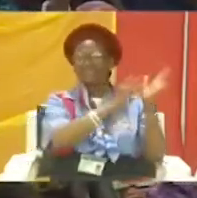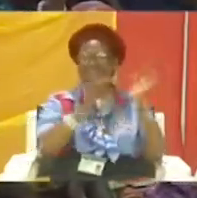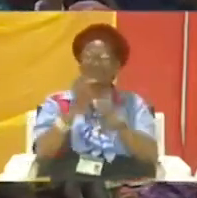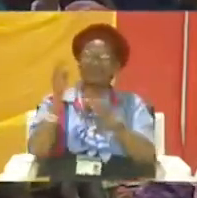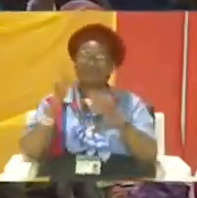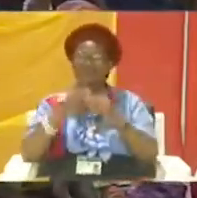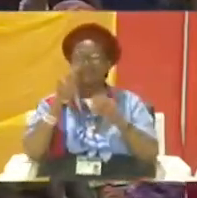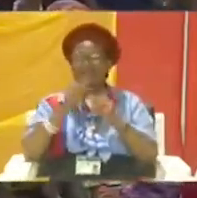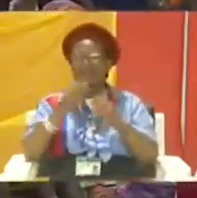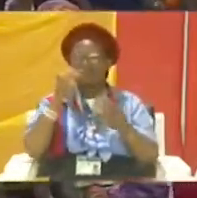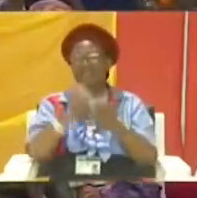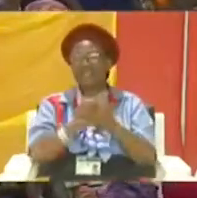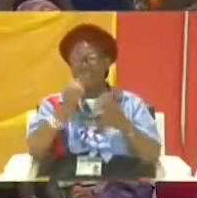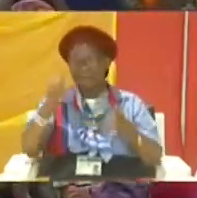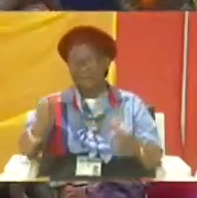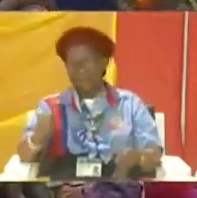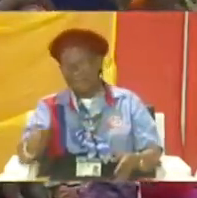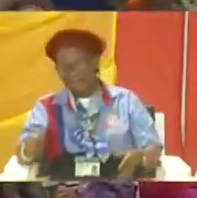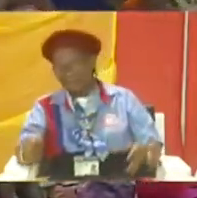name.